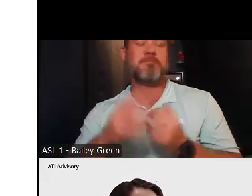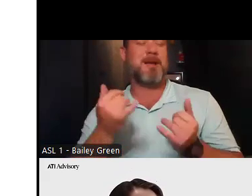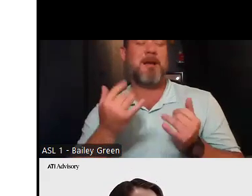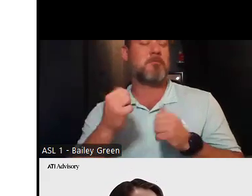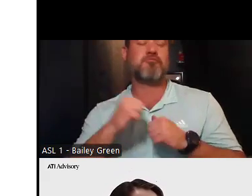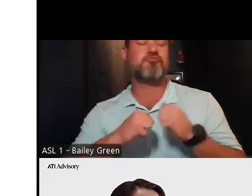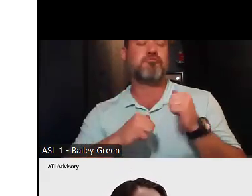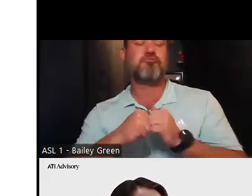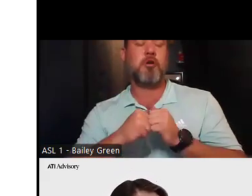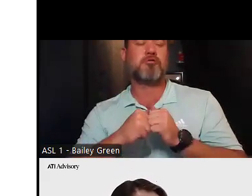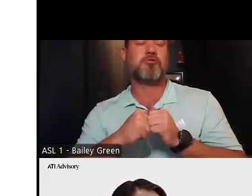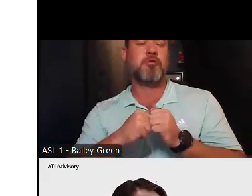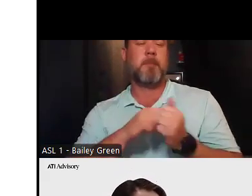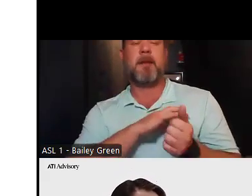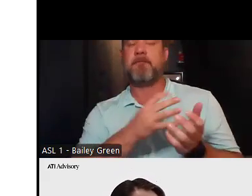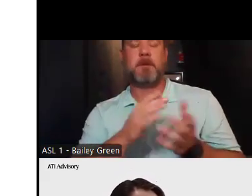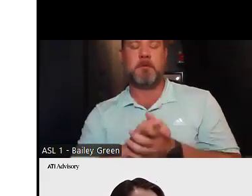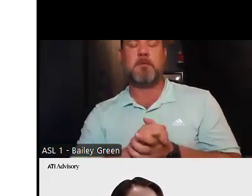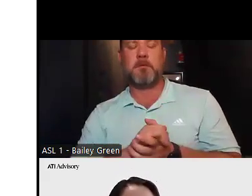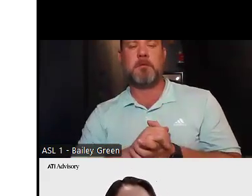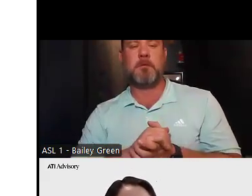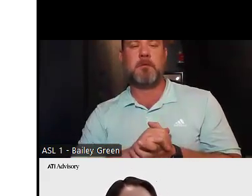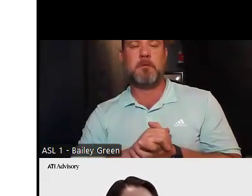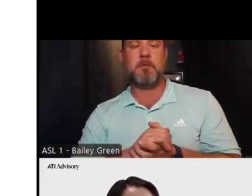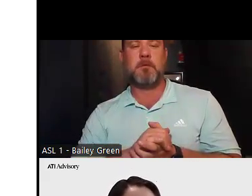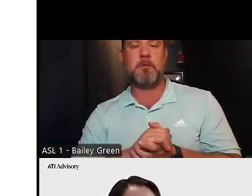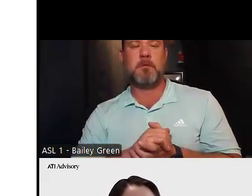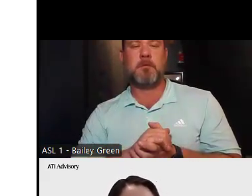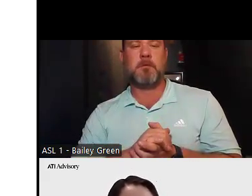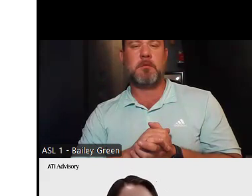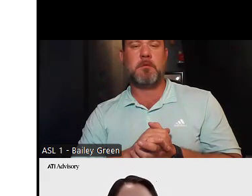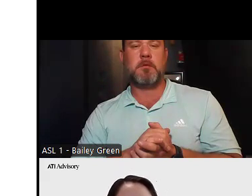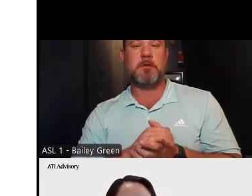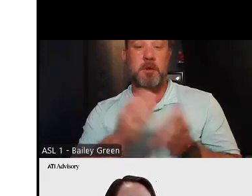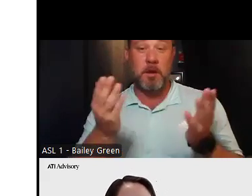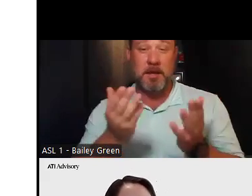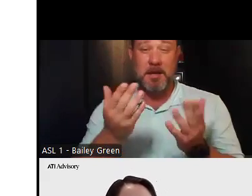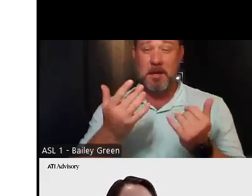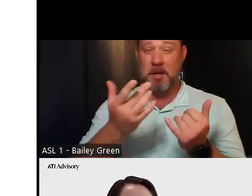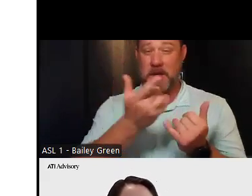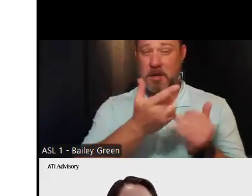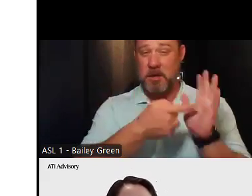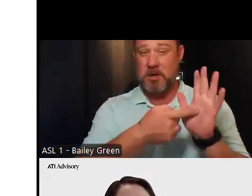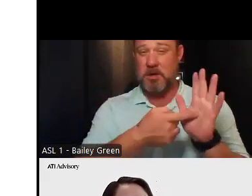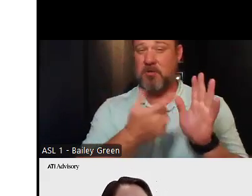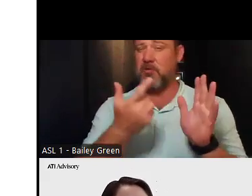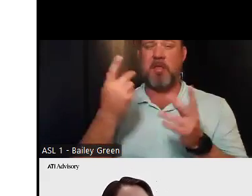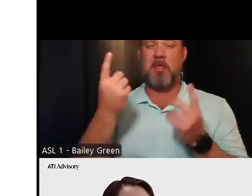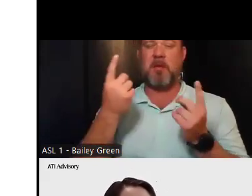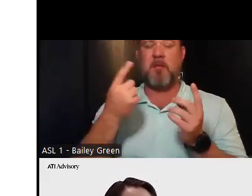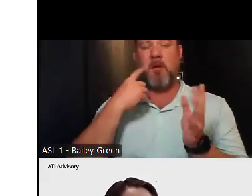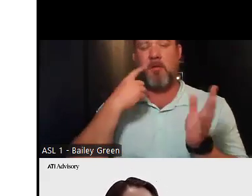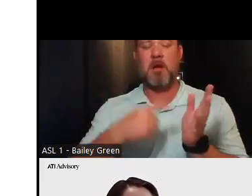the model benefits might look like. And so here we really tried to think about the recognition